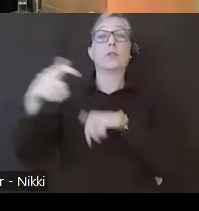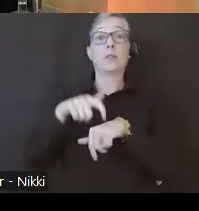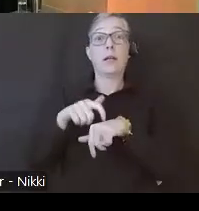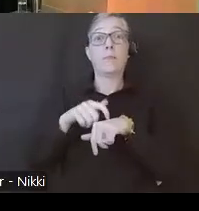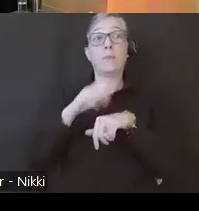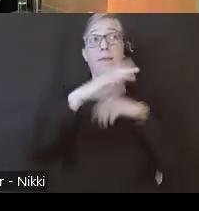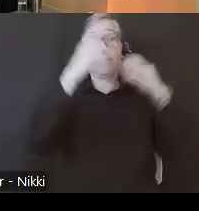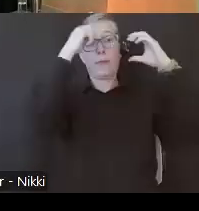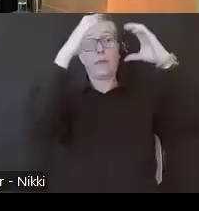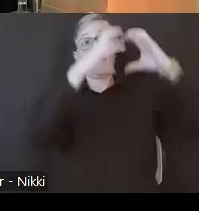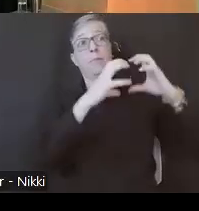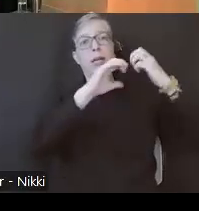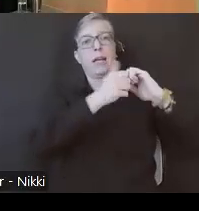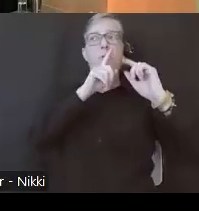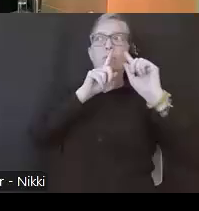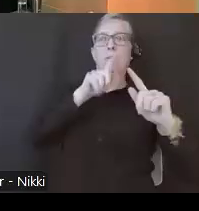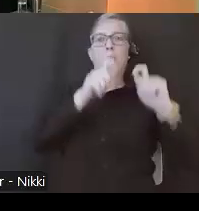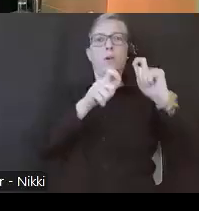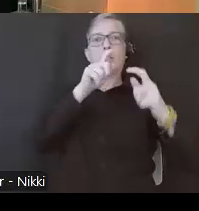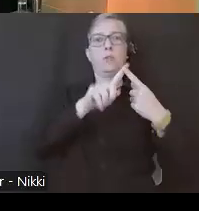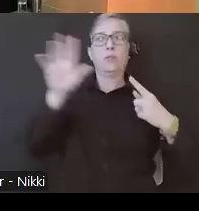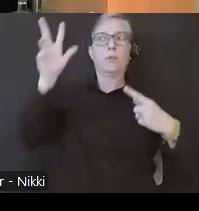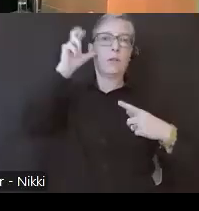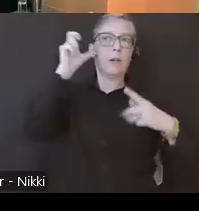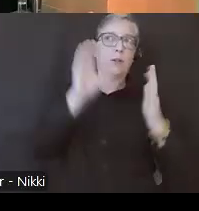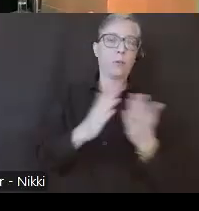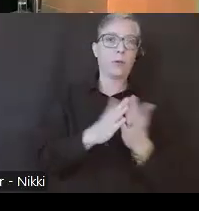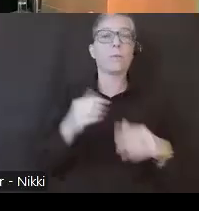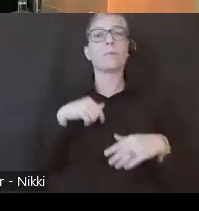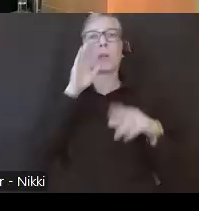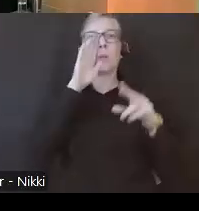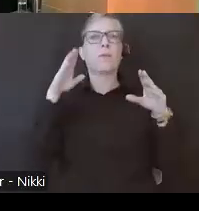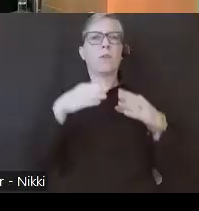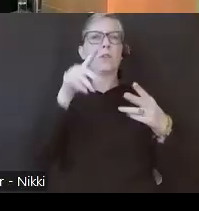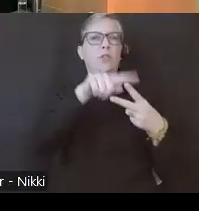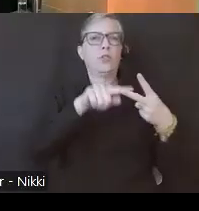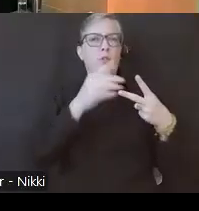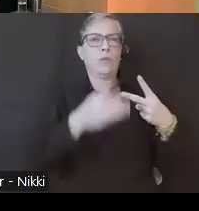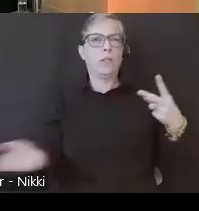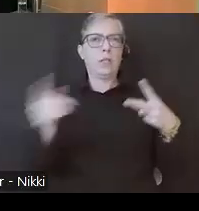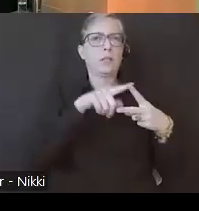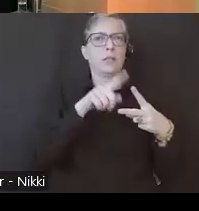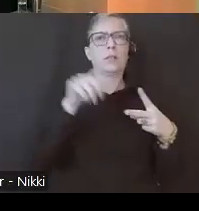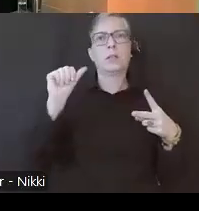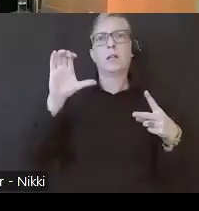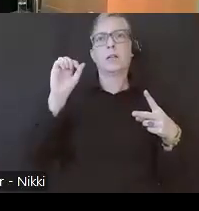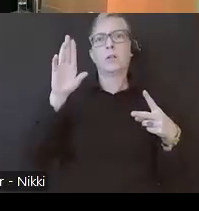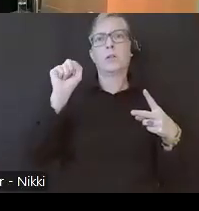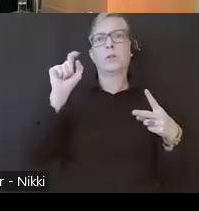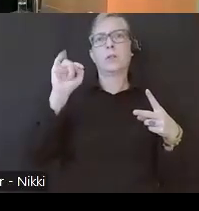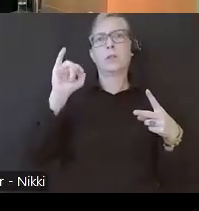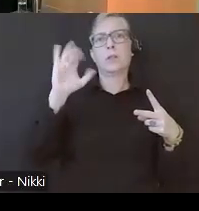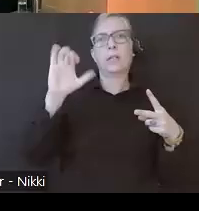this audiobook. We're focusing on 2 specific measures, specifically the acoustic spectrogram of speech